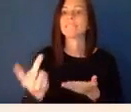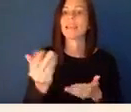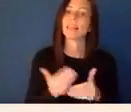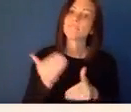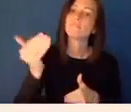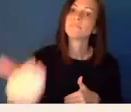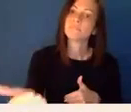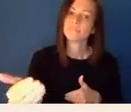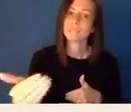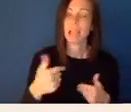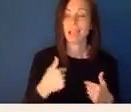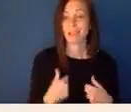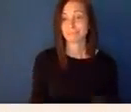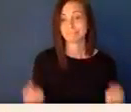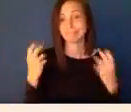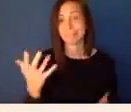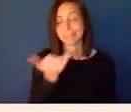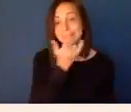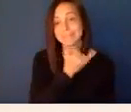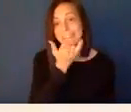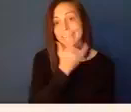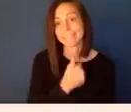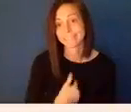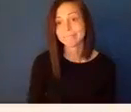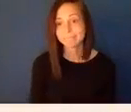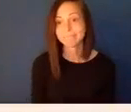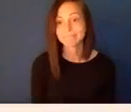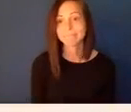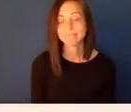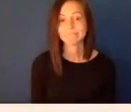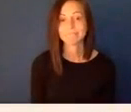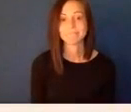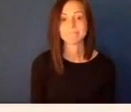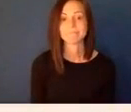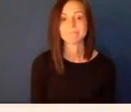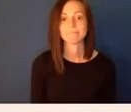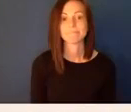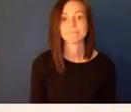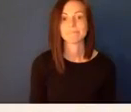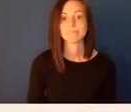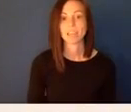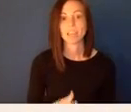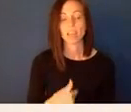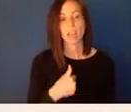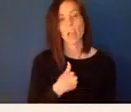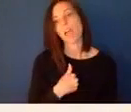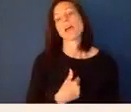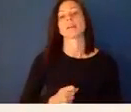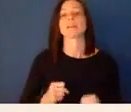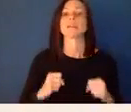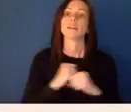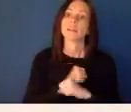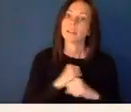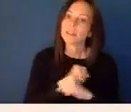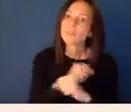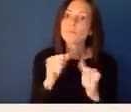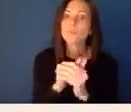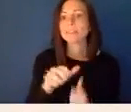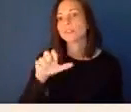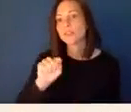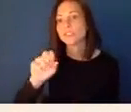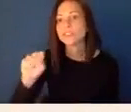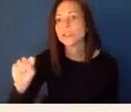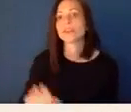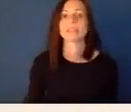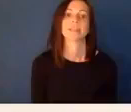many mistakes. I have been in a battle with Social Security. I've had issues where